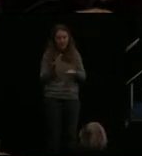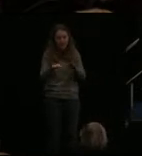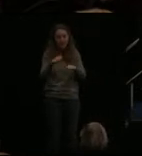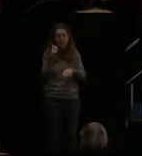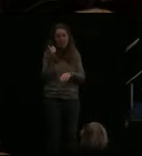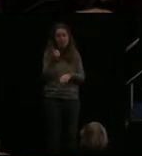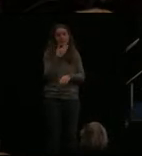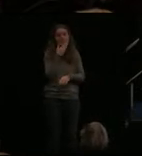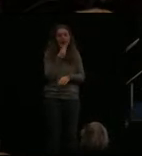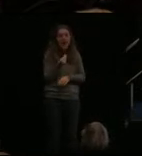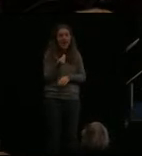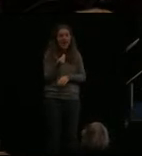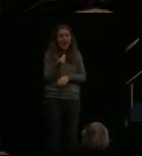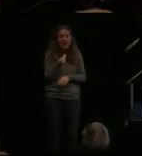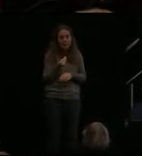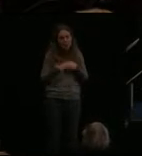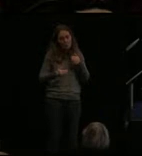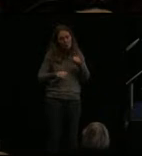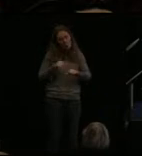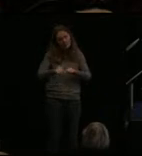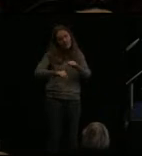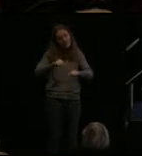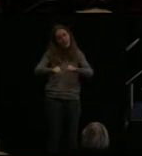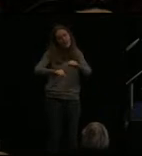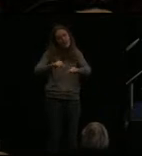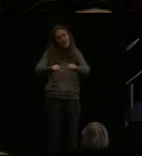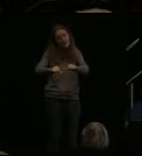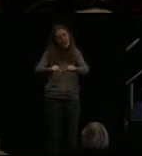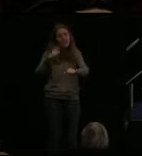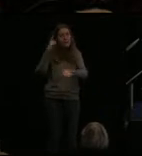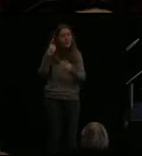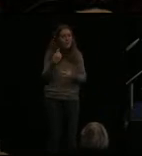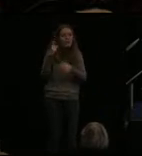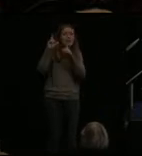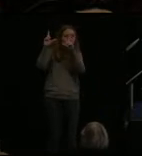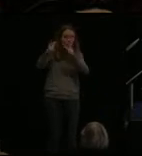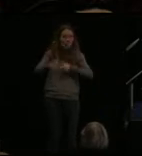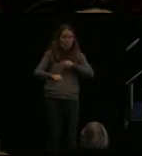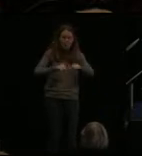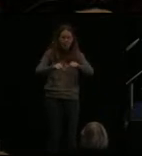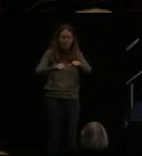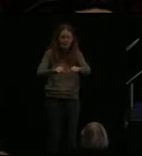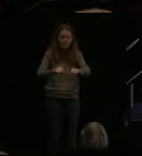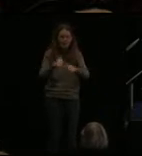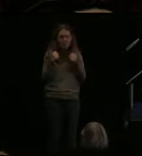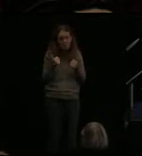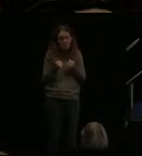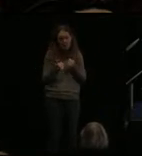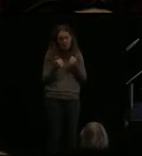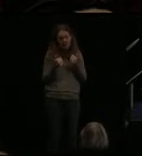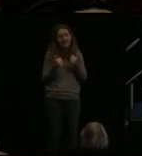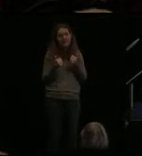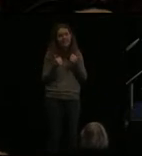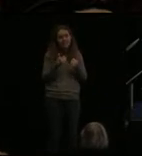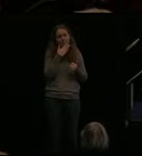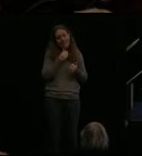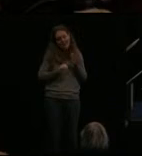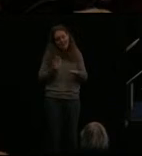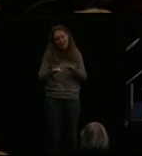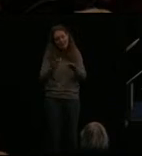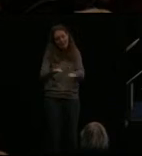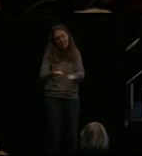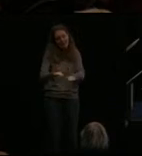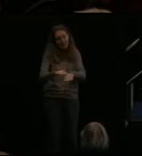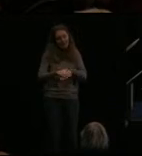man are ordered by the Lord. The steps of a good man are